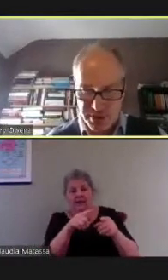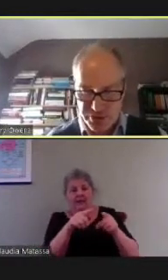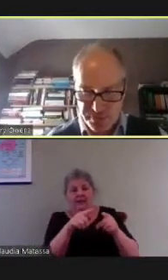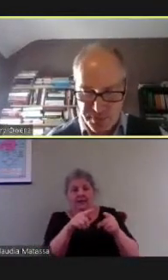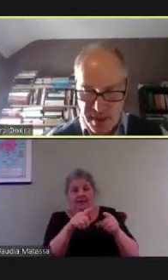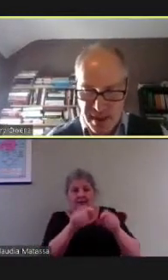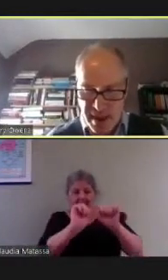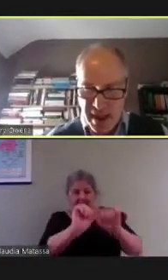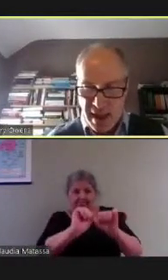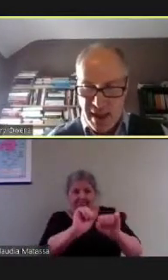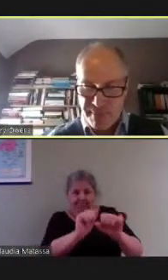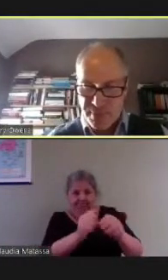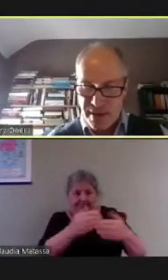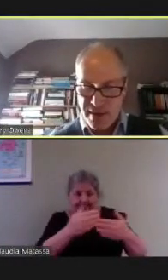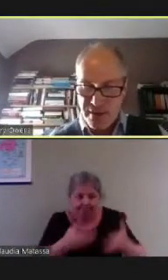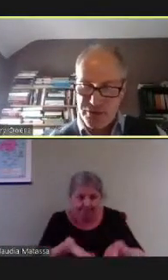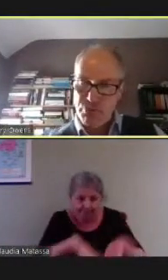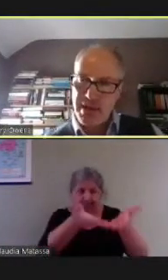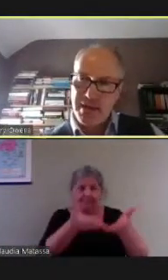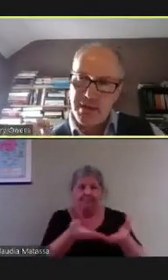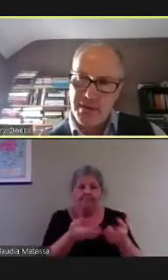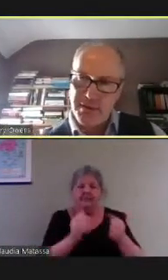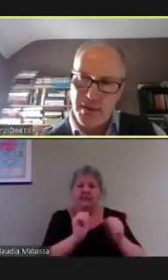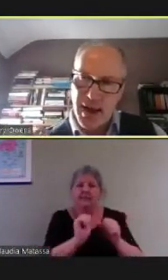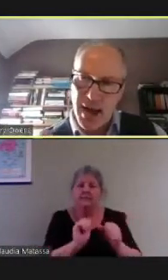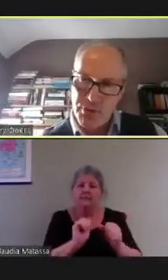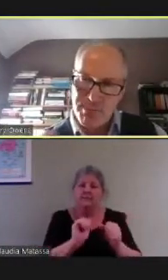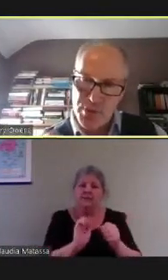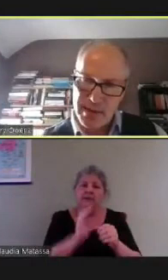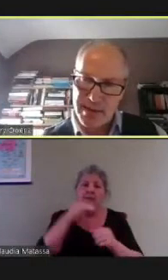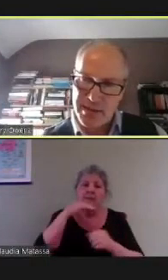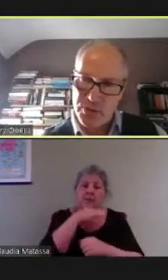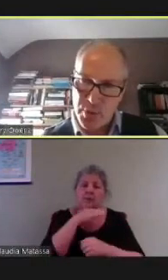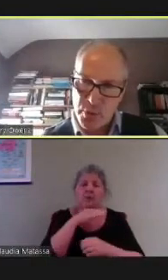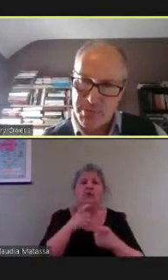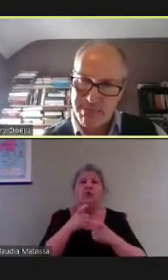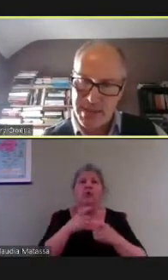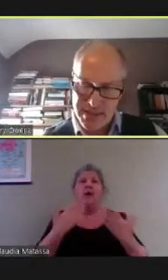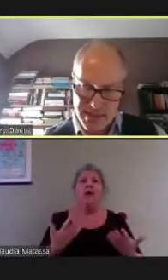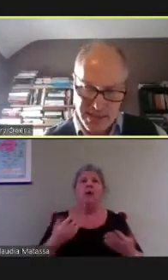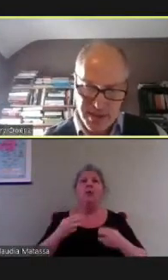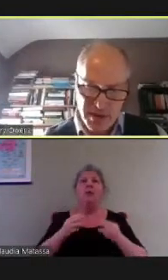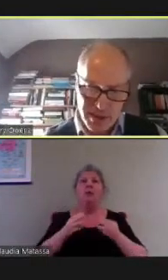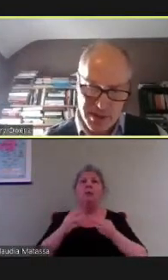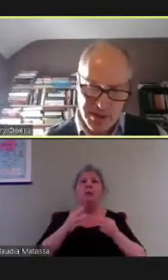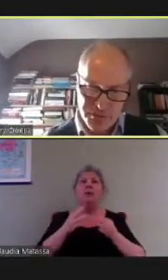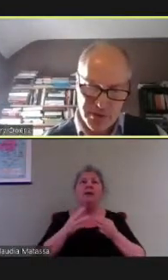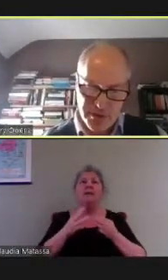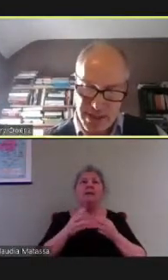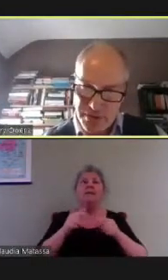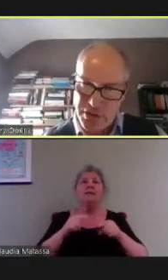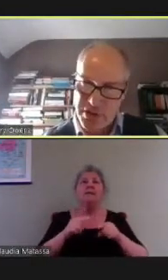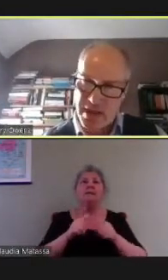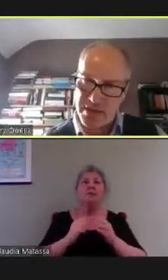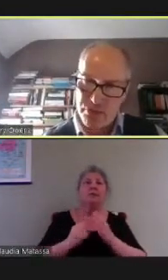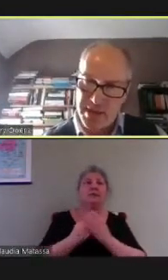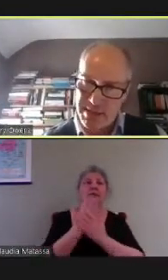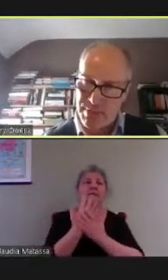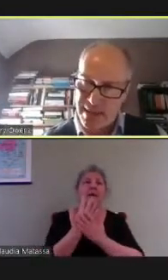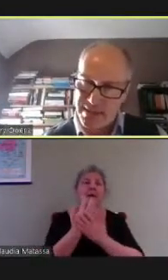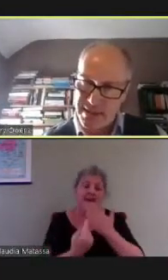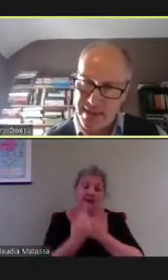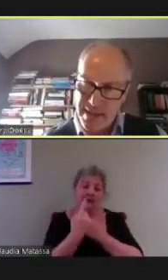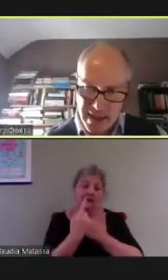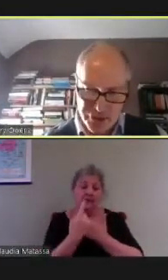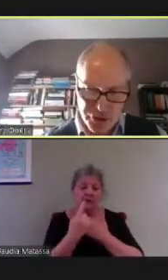of what we do. So we, how we practically support people is developing individualized